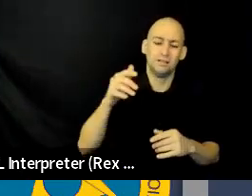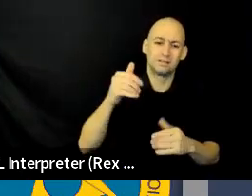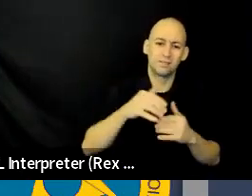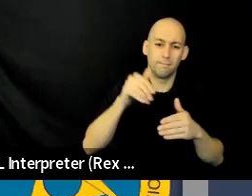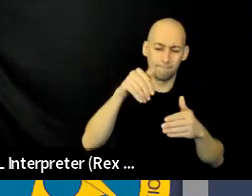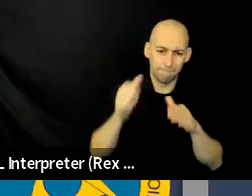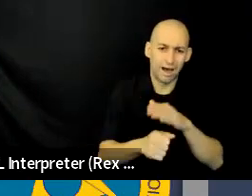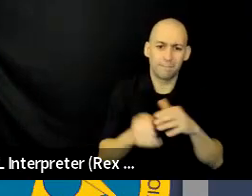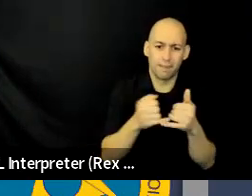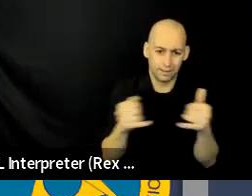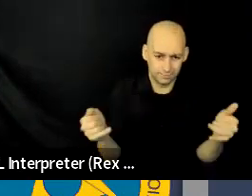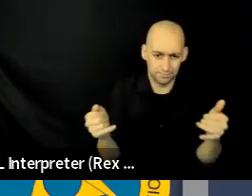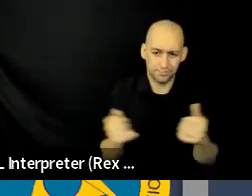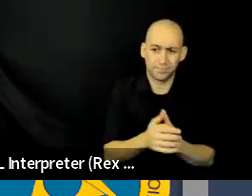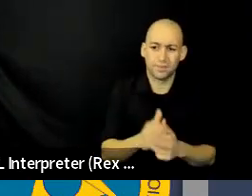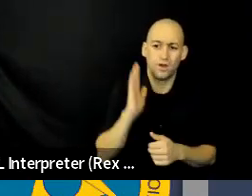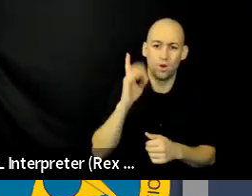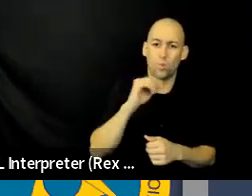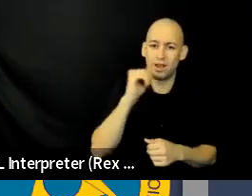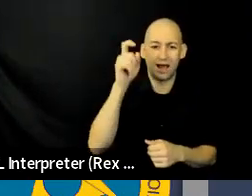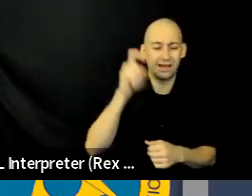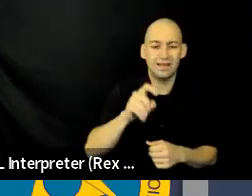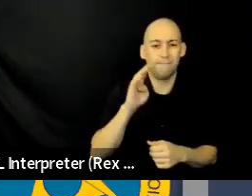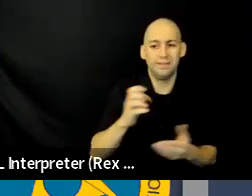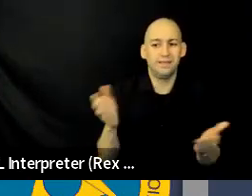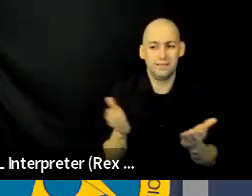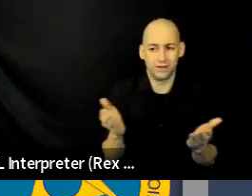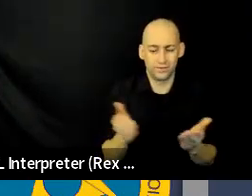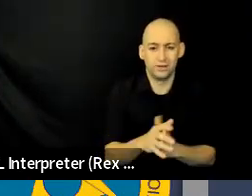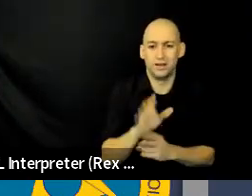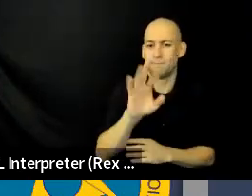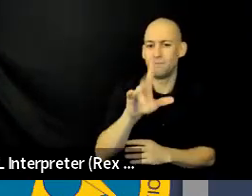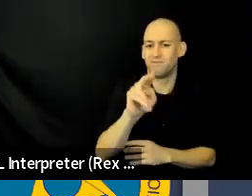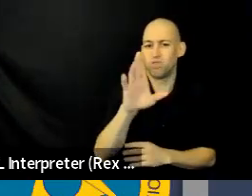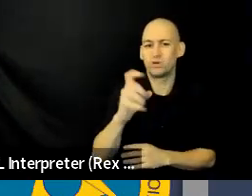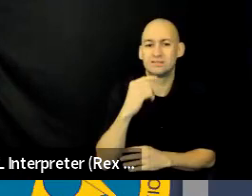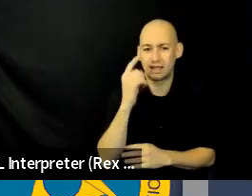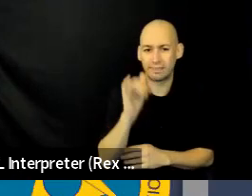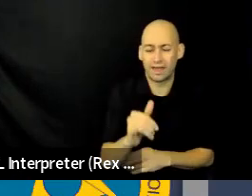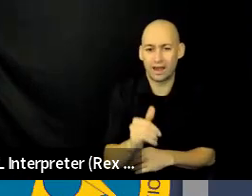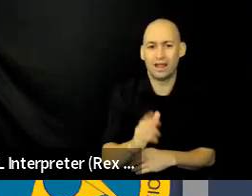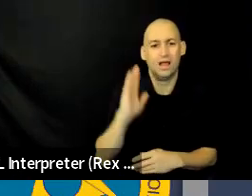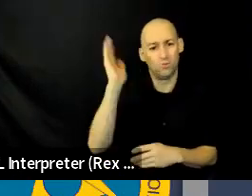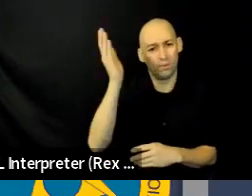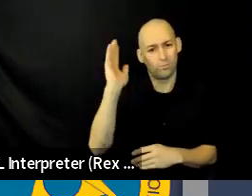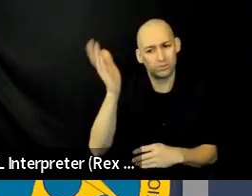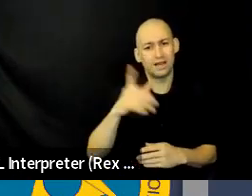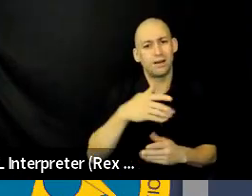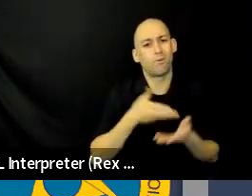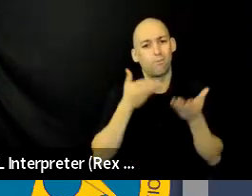We wouldn't need to be here, as Ms. Florence stated. we presented a